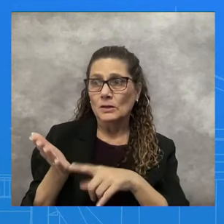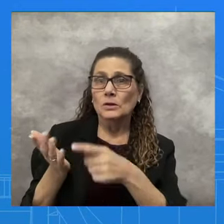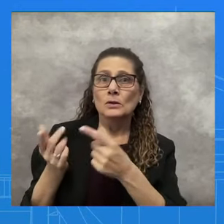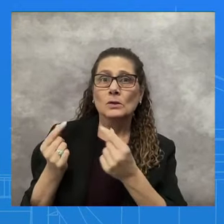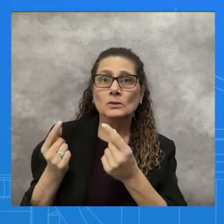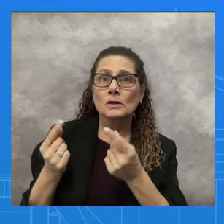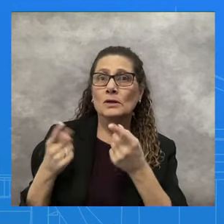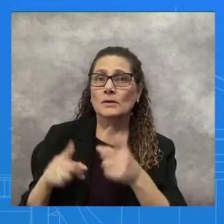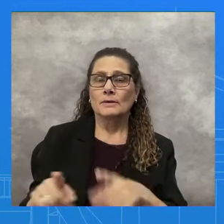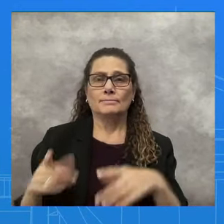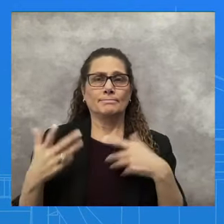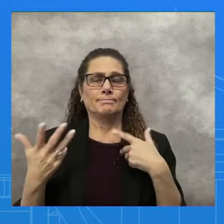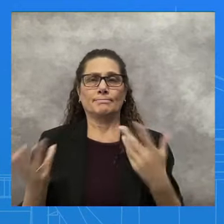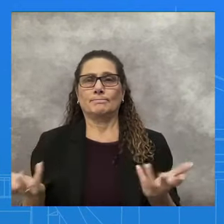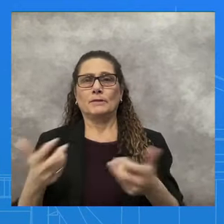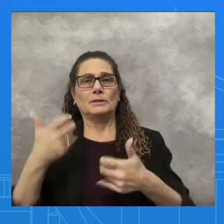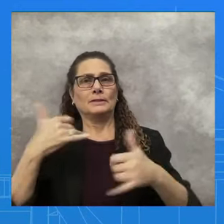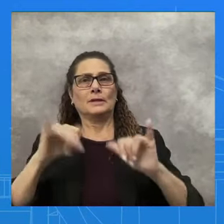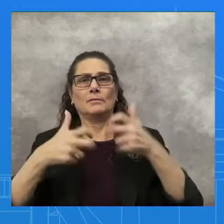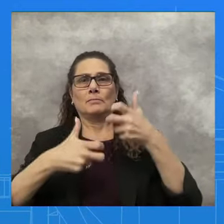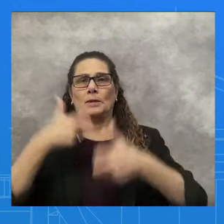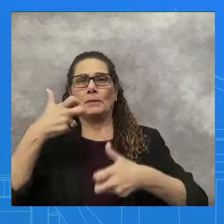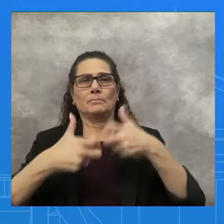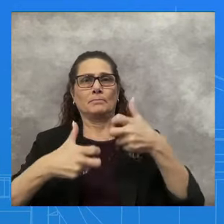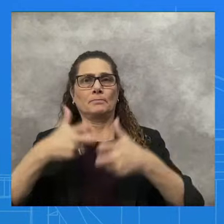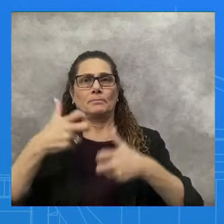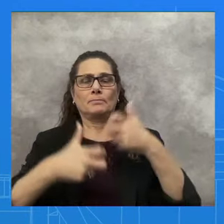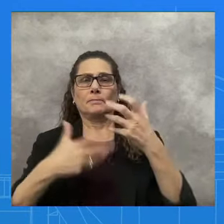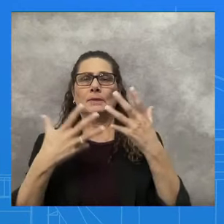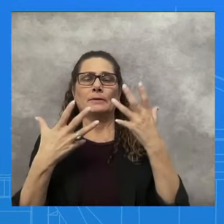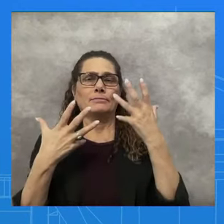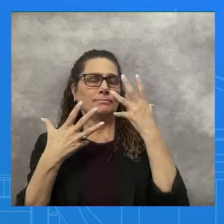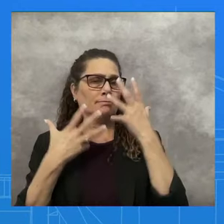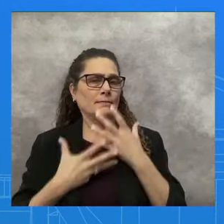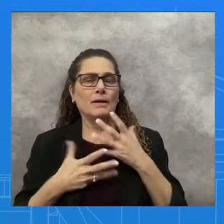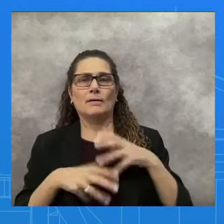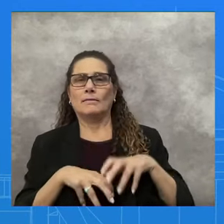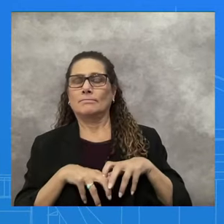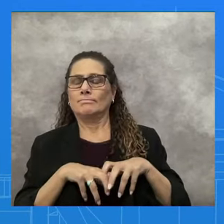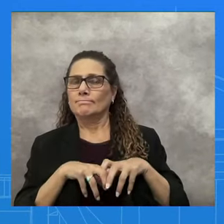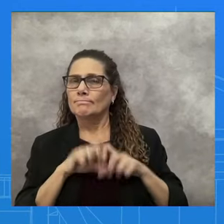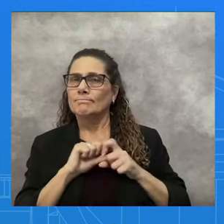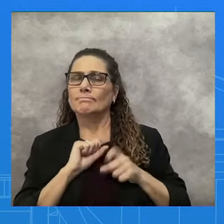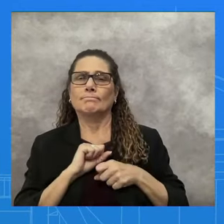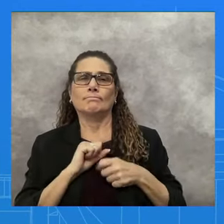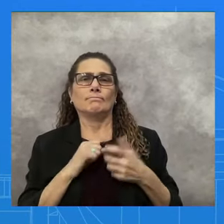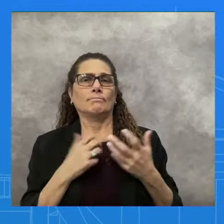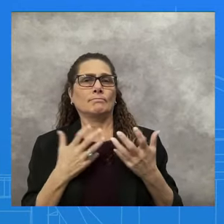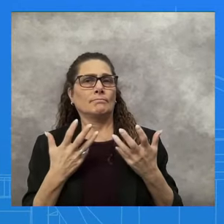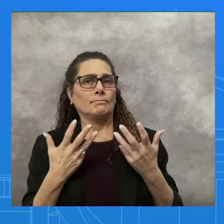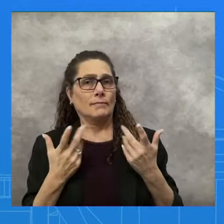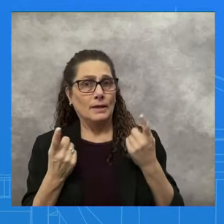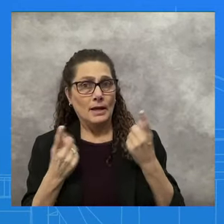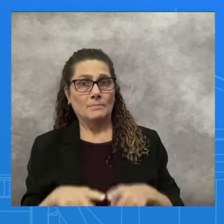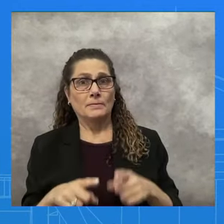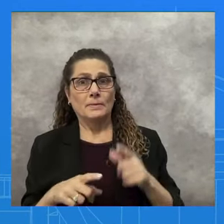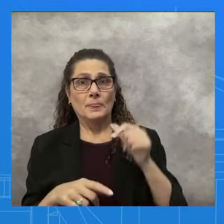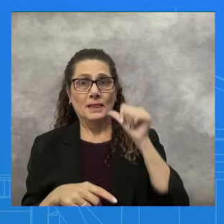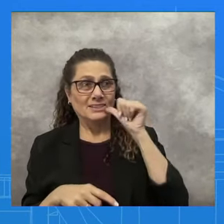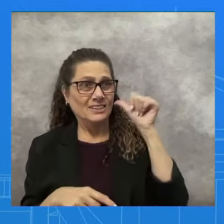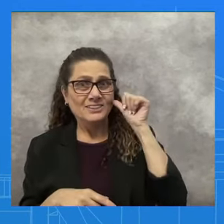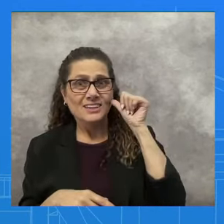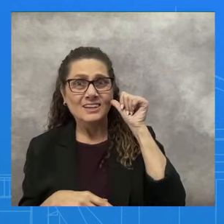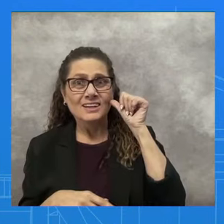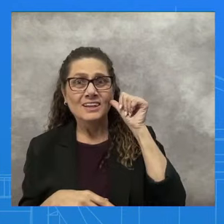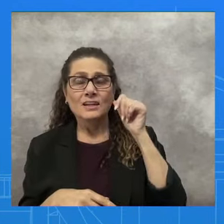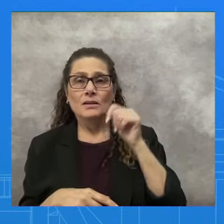is devastating for once again to talk about a shooting. And it's not the only shooting that happened this week or yesterday even. And so we have